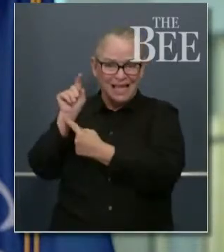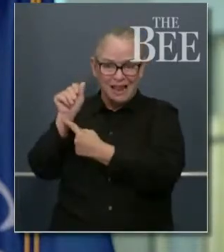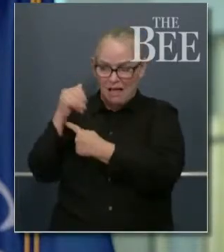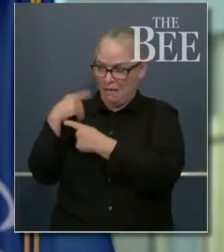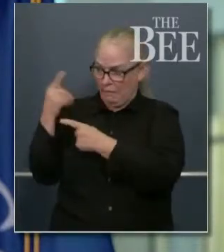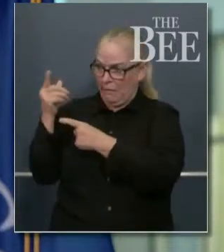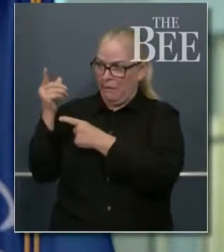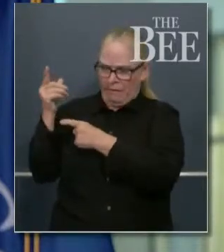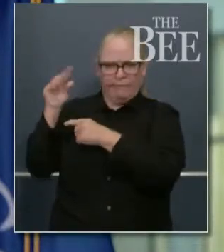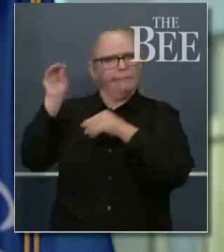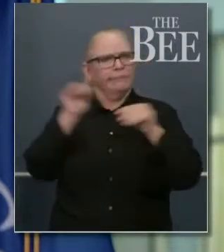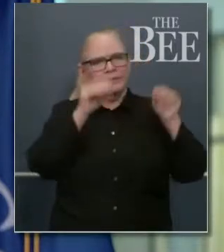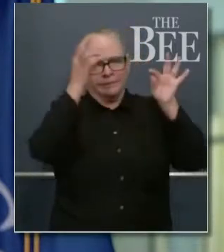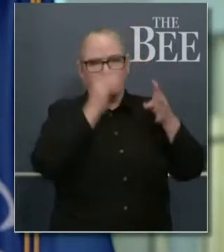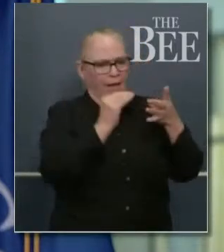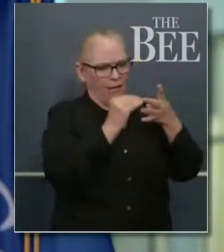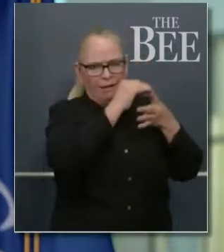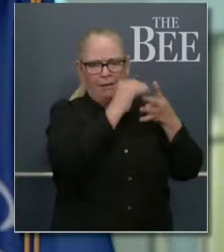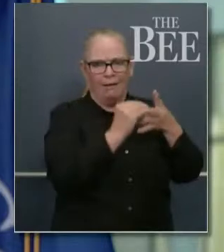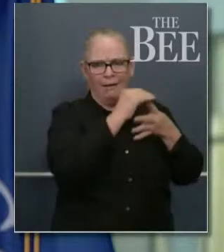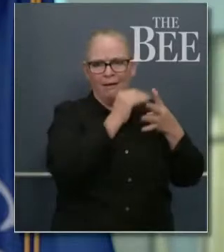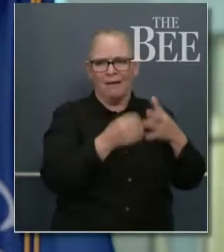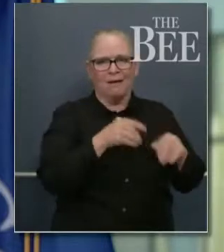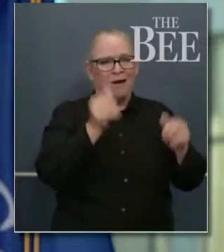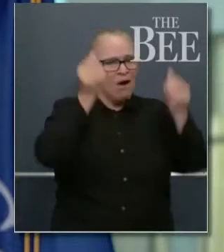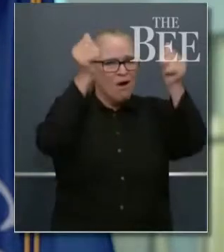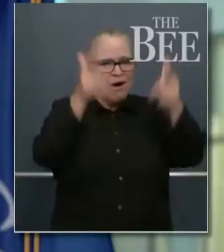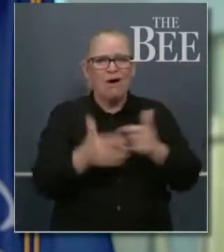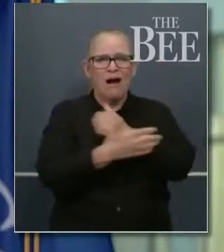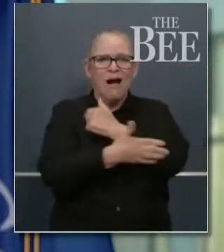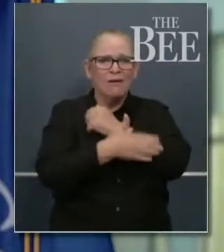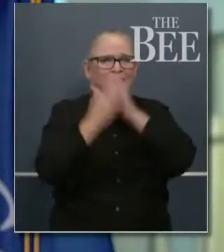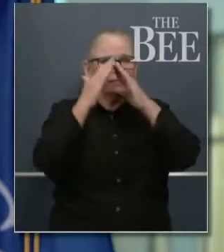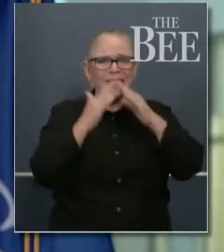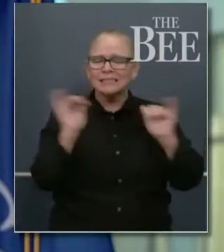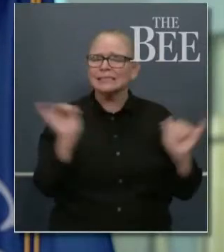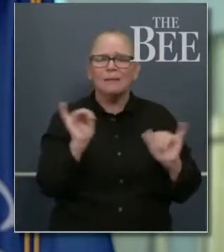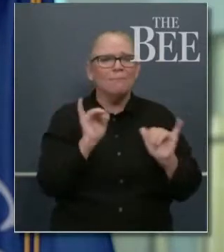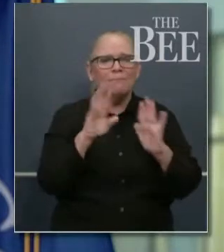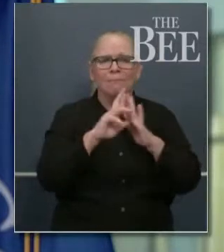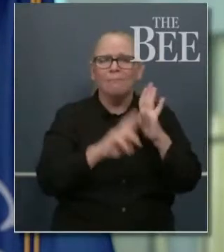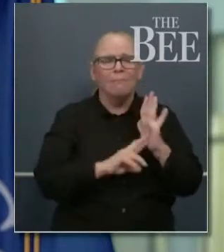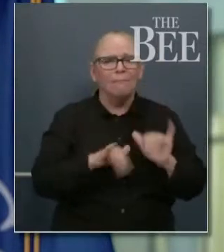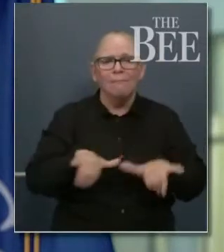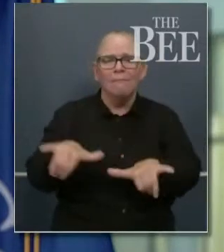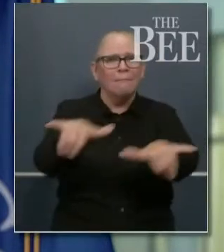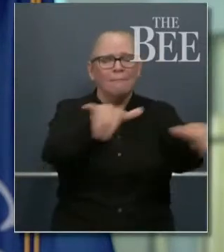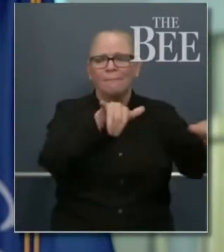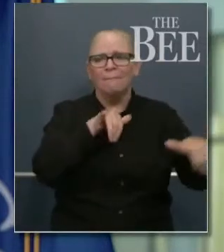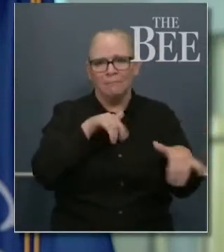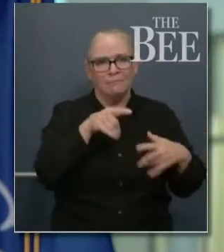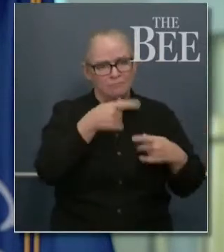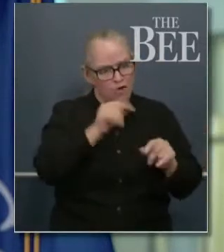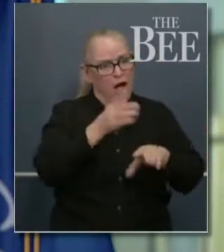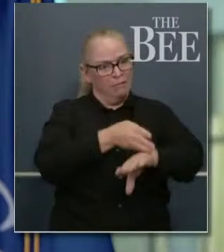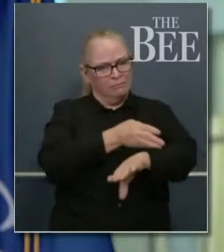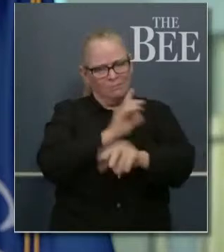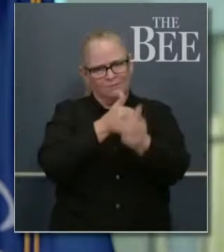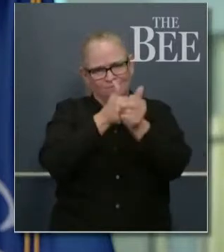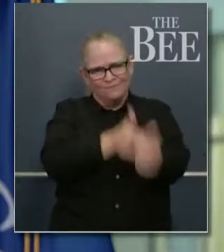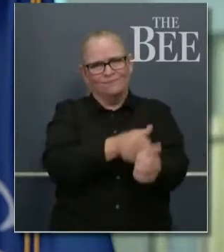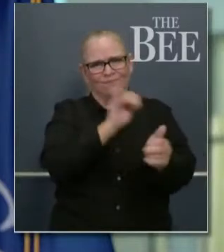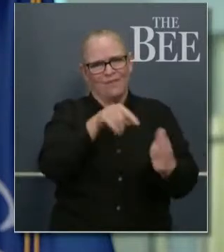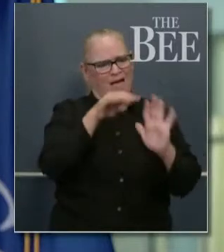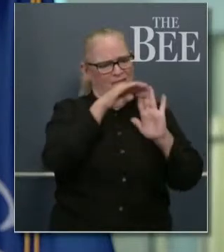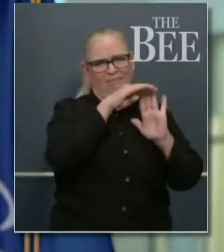the state, in every county, city across the state, continue to make progress, stubborn progress that's necessary, pursuant to the guidelines we put